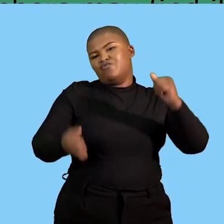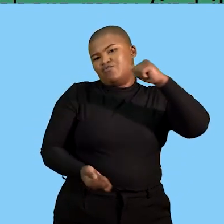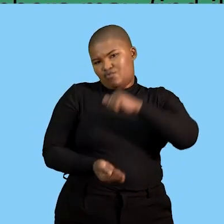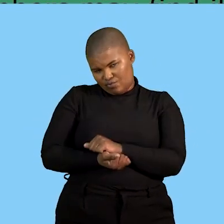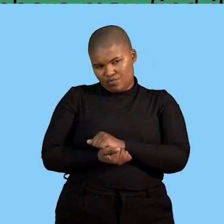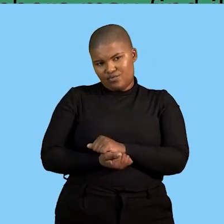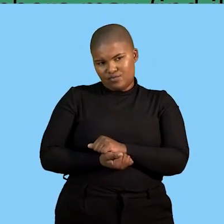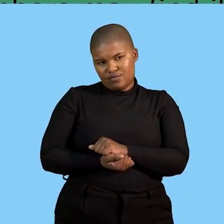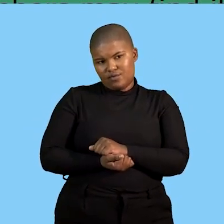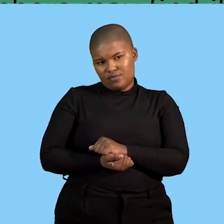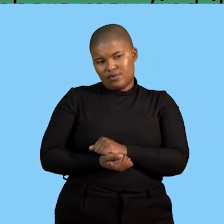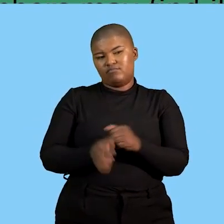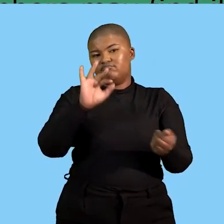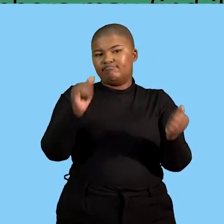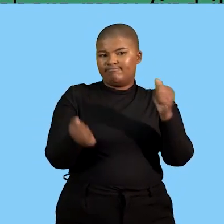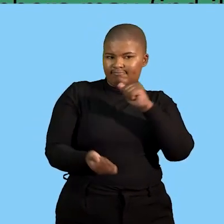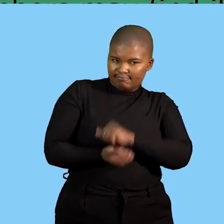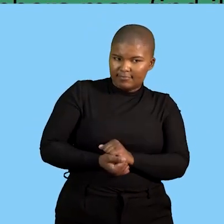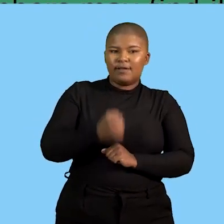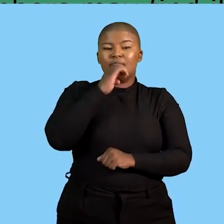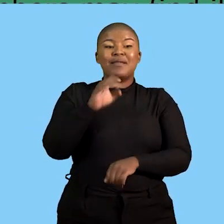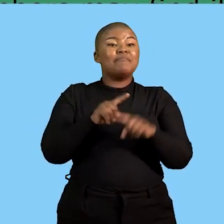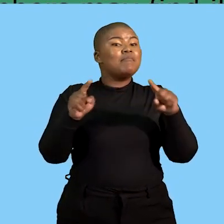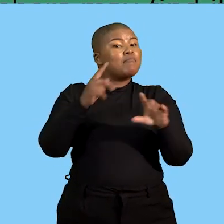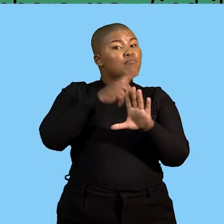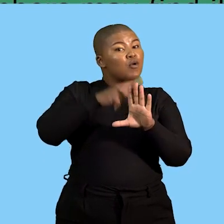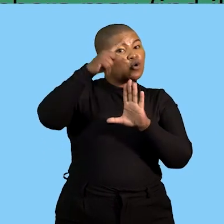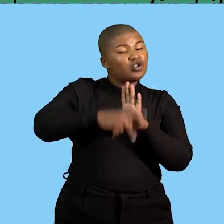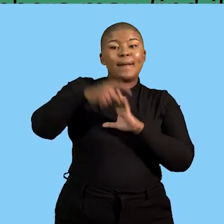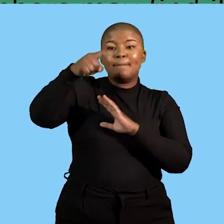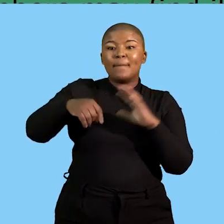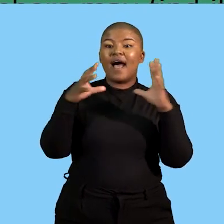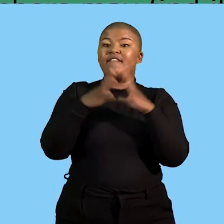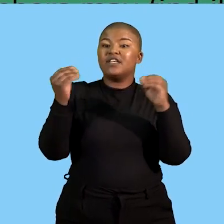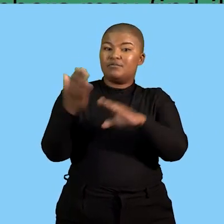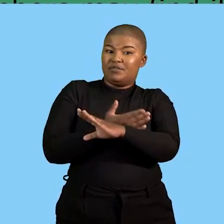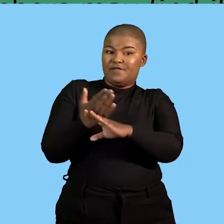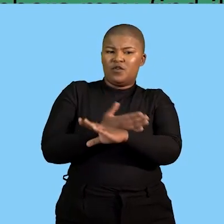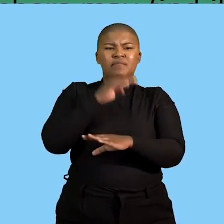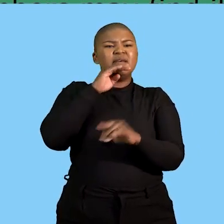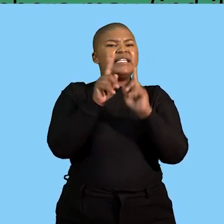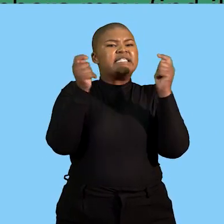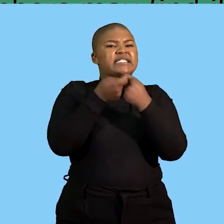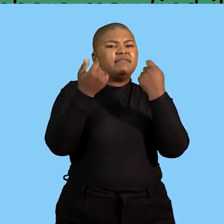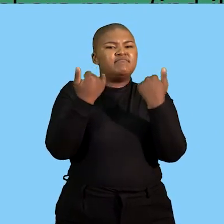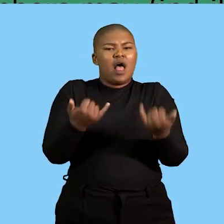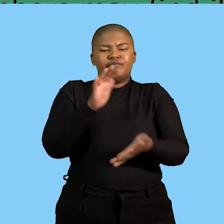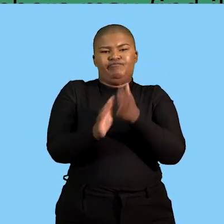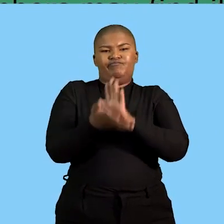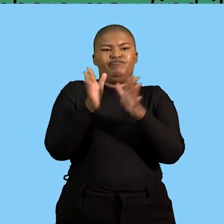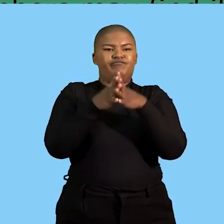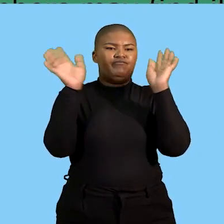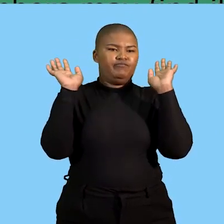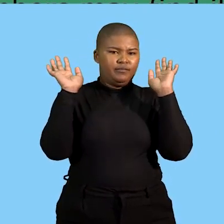the project end. So what happens here with the members is that this is a breaking up of the team, but it may